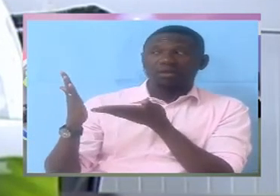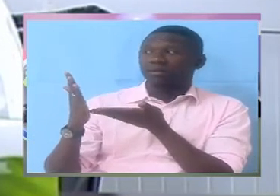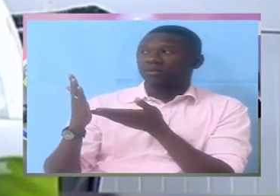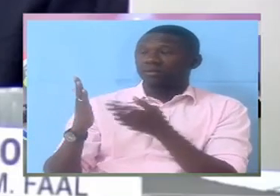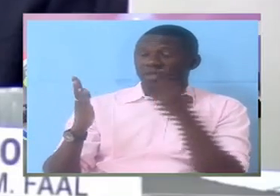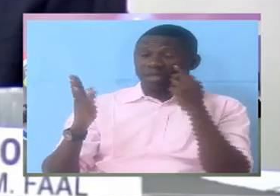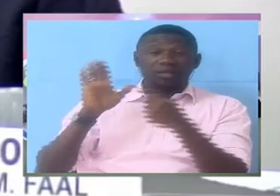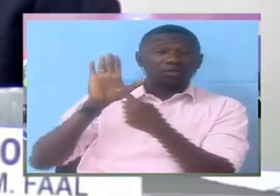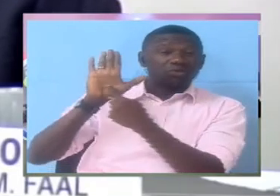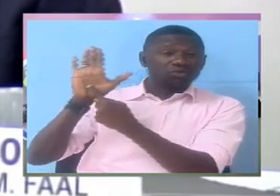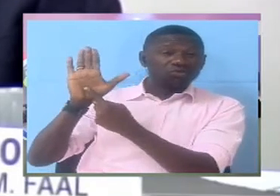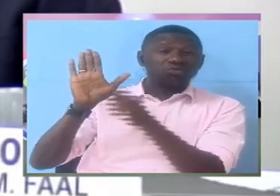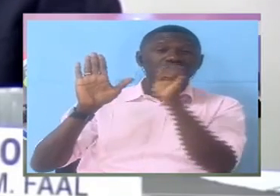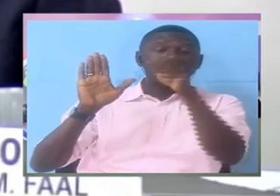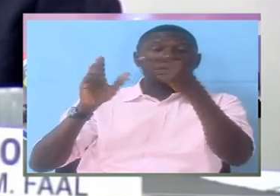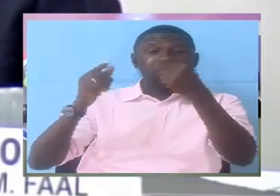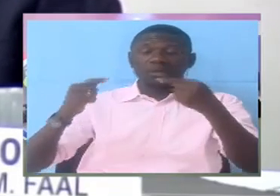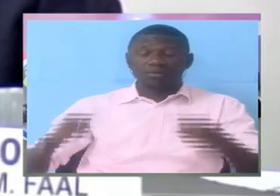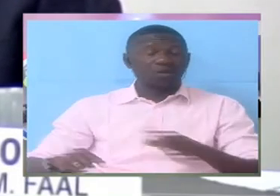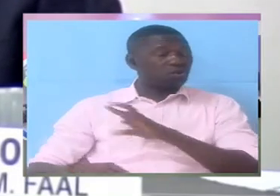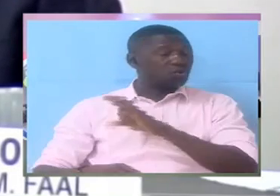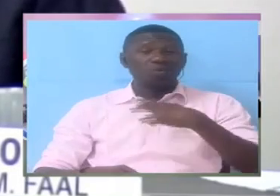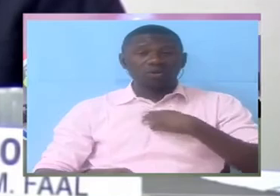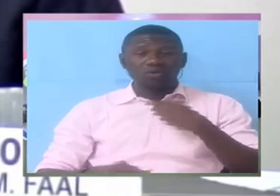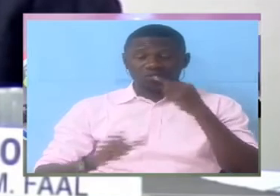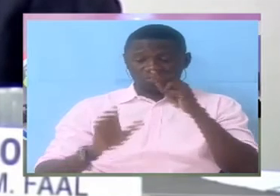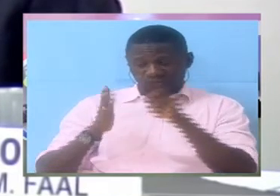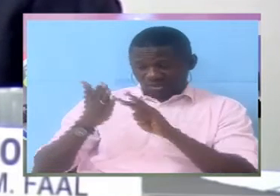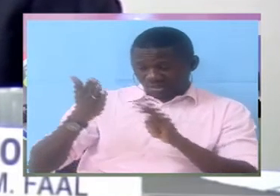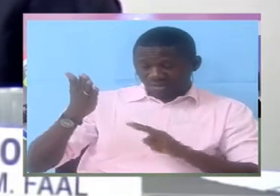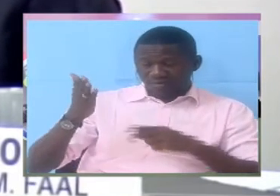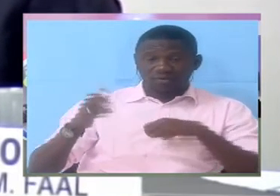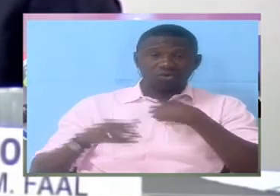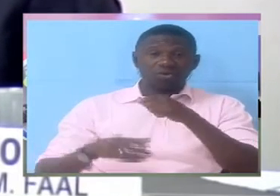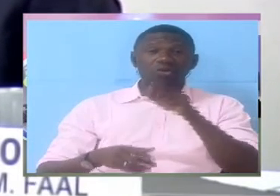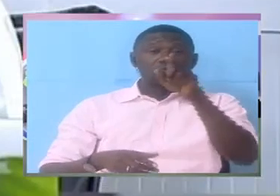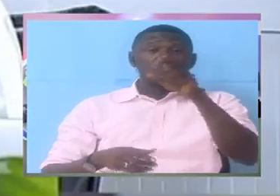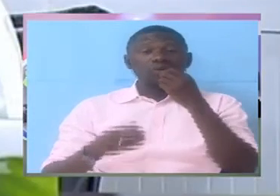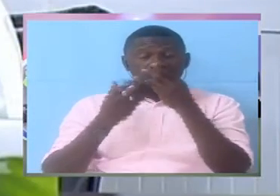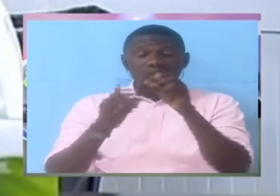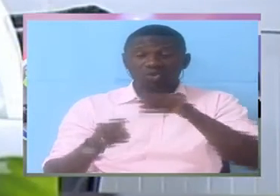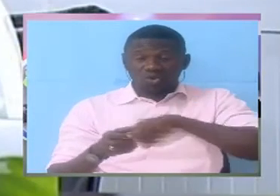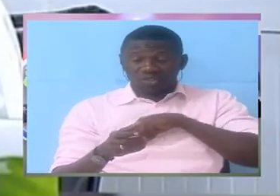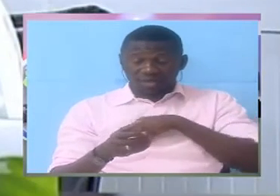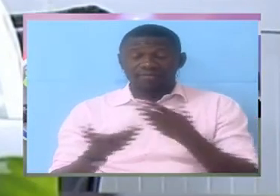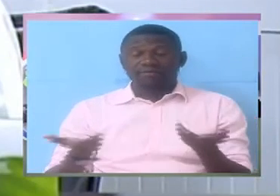statement. I don't want to read it out for you, you say it for yourself. Well,